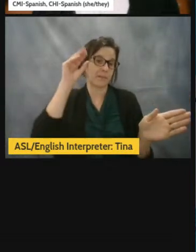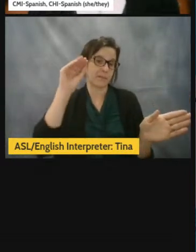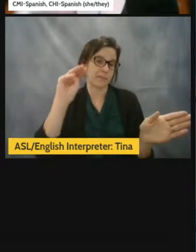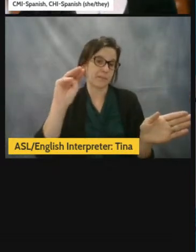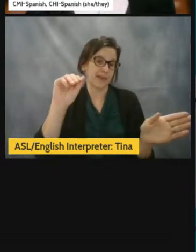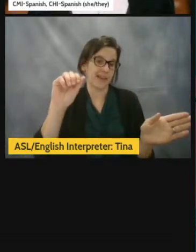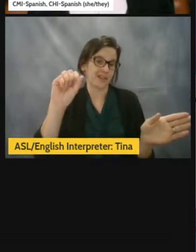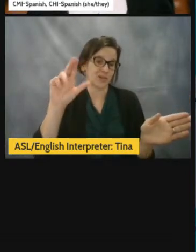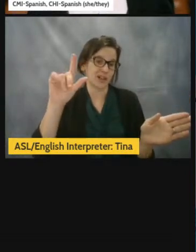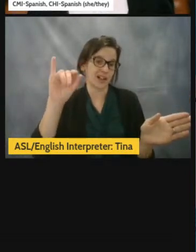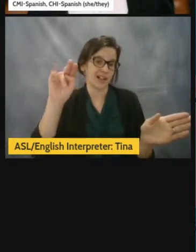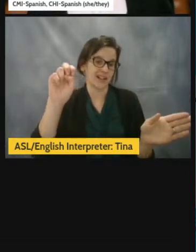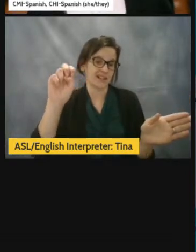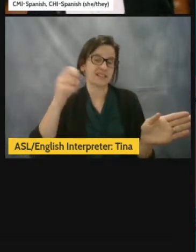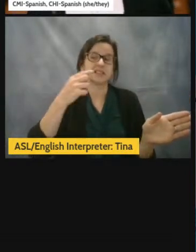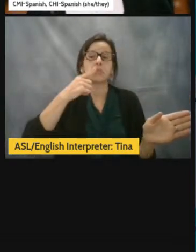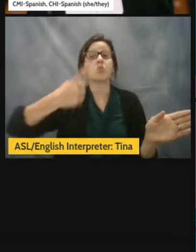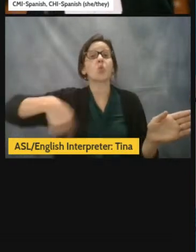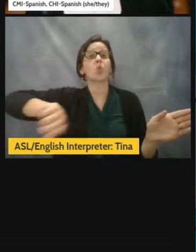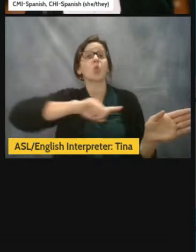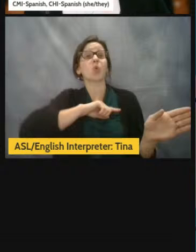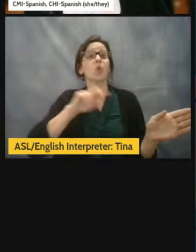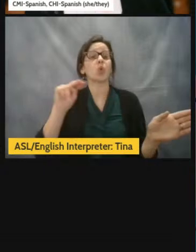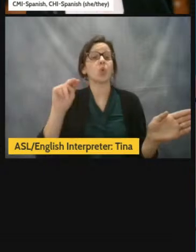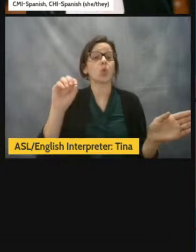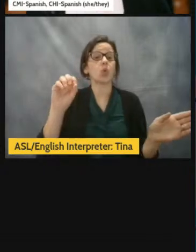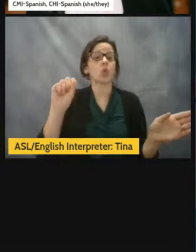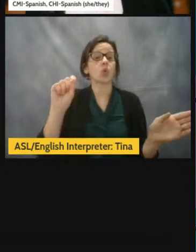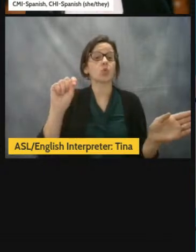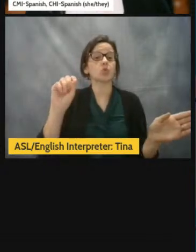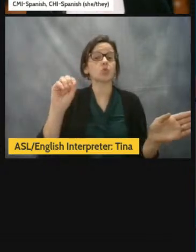say nosotros,